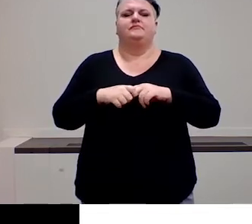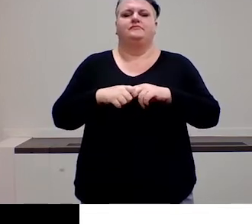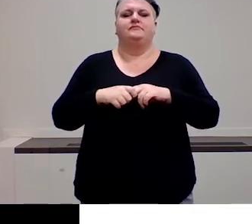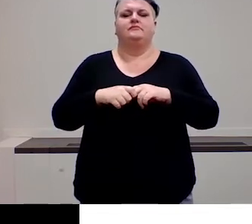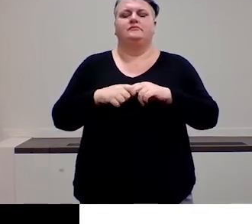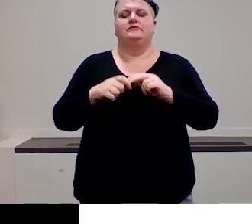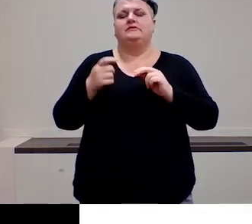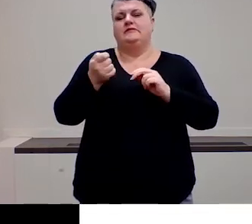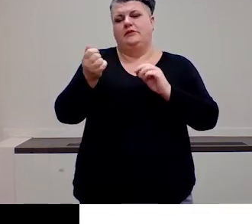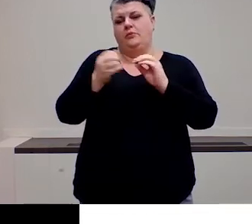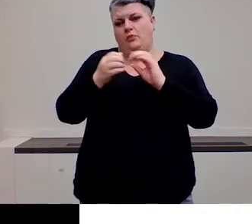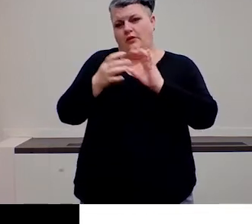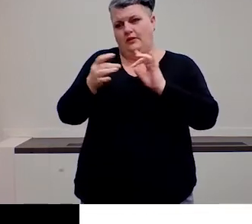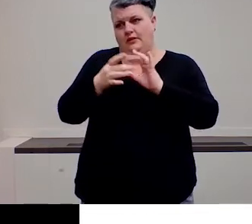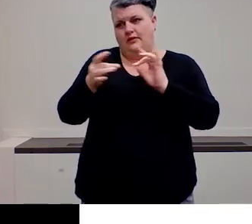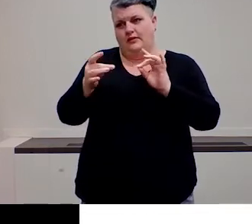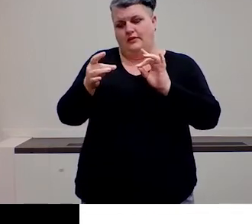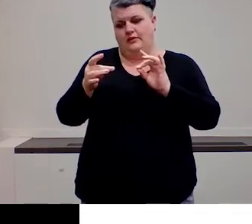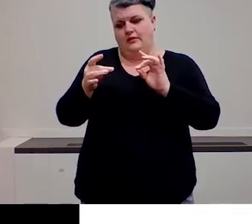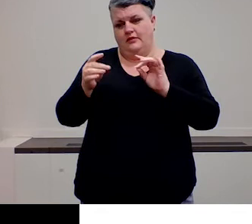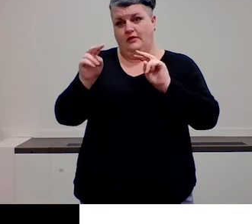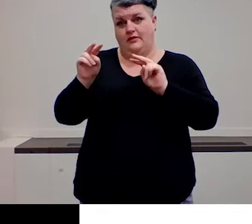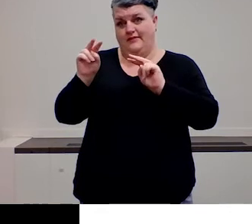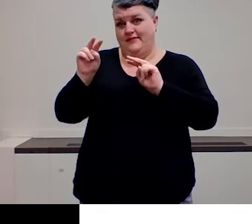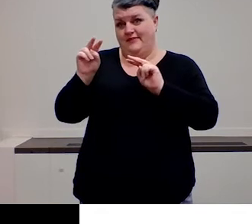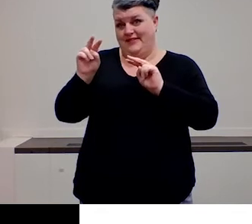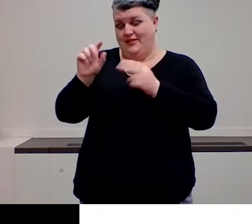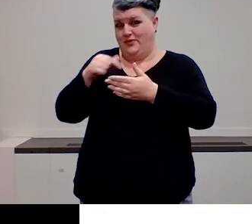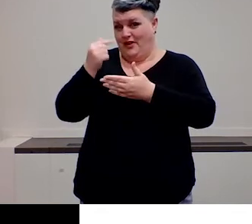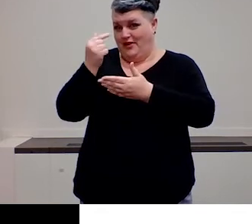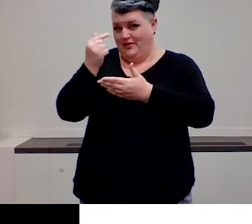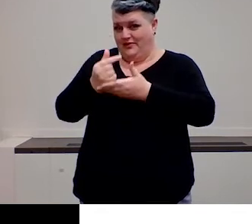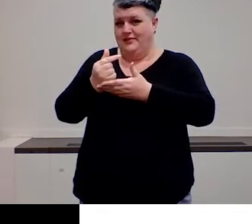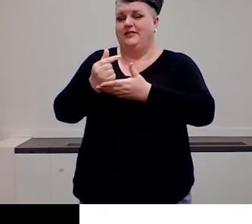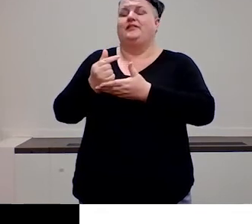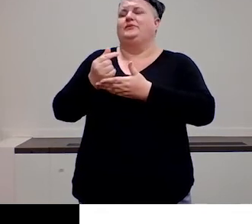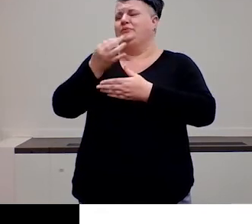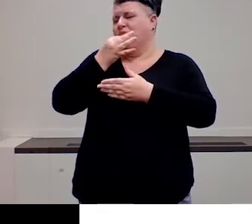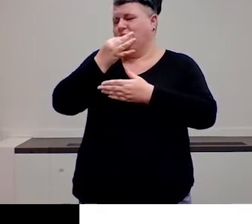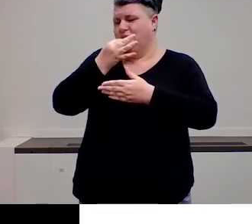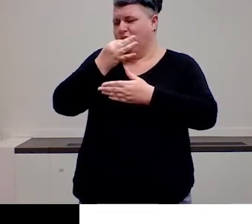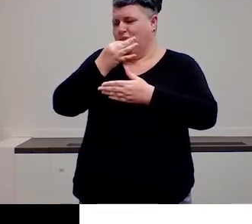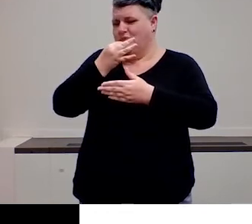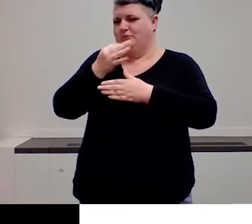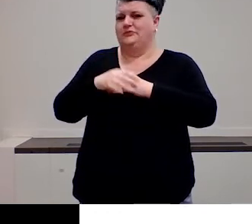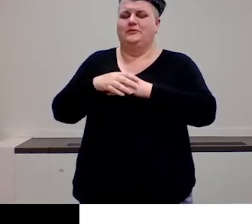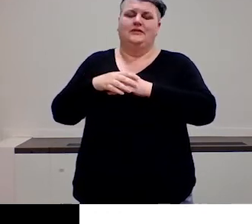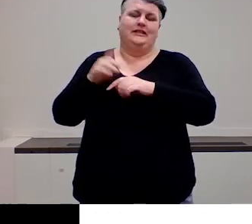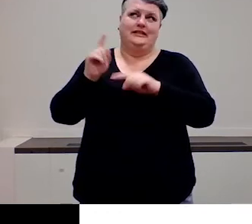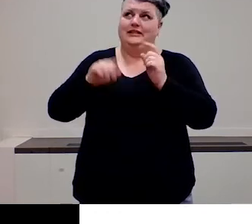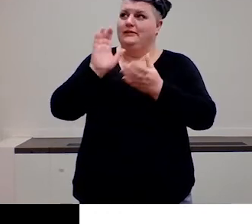A few more things. Look forward to graduation ceremonies. We know those are just around the corner, hard to